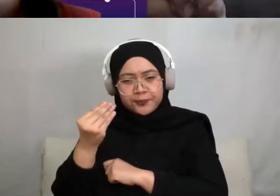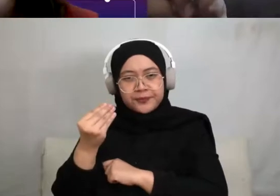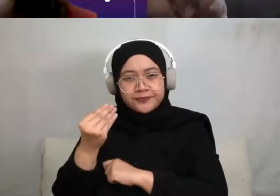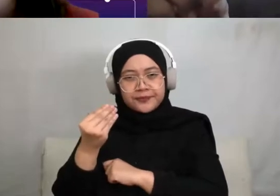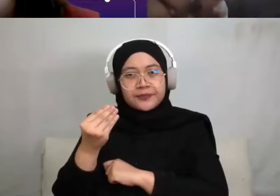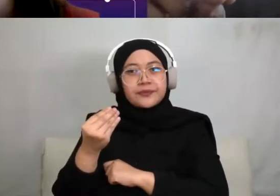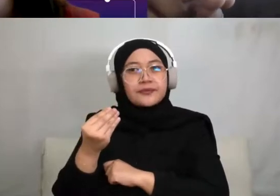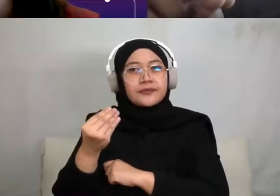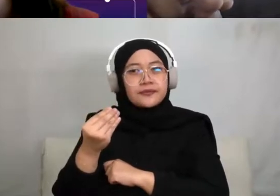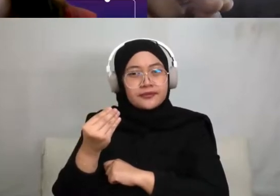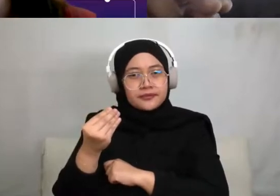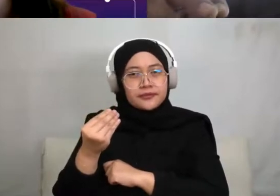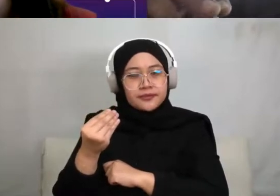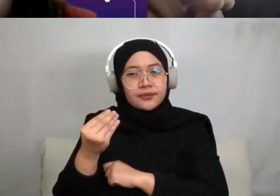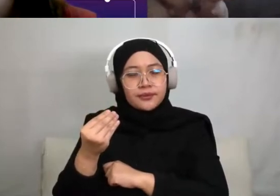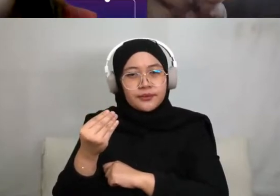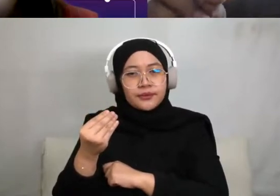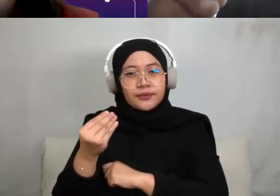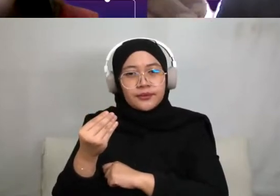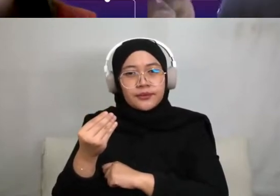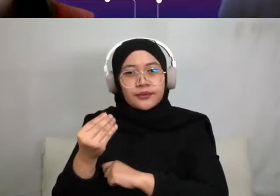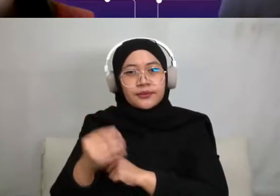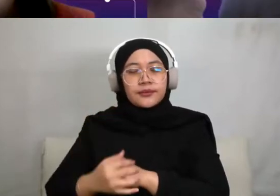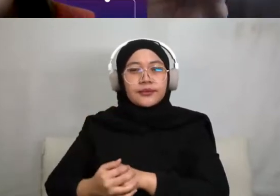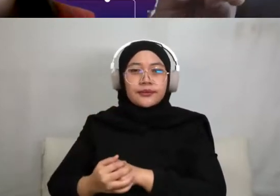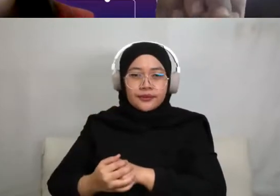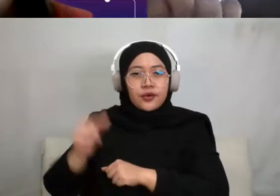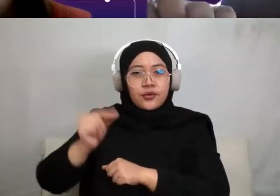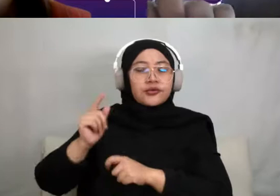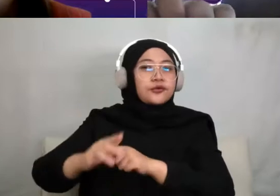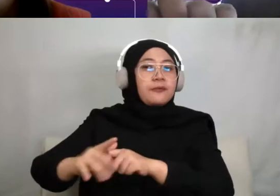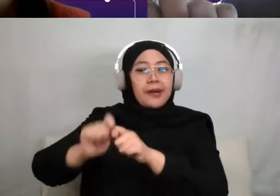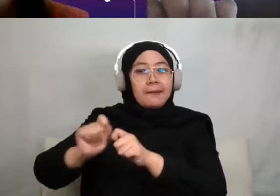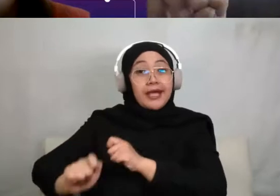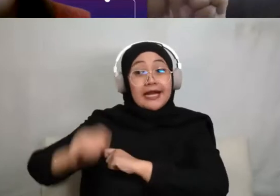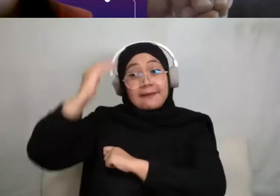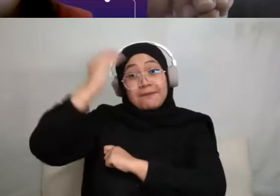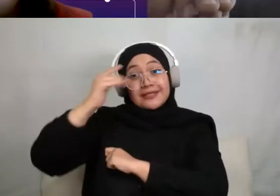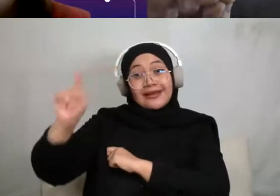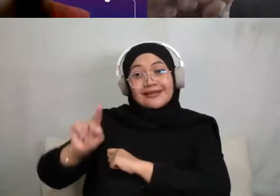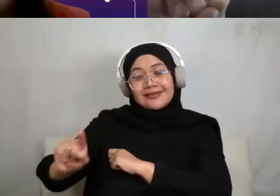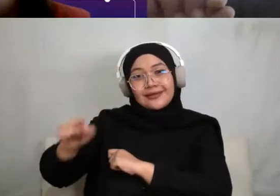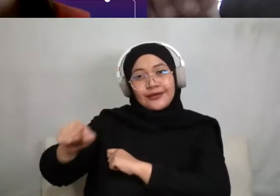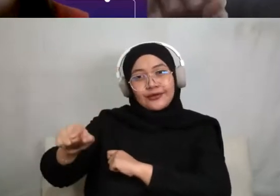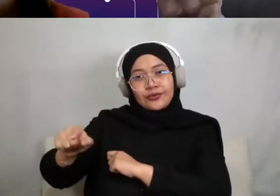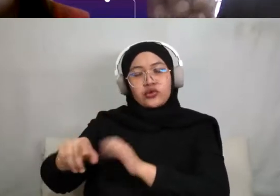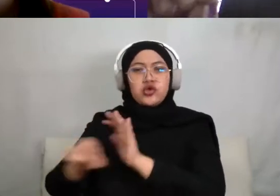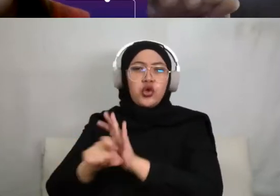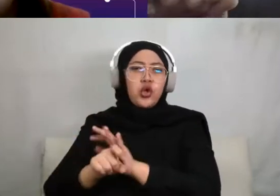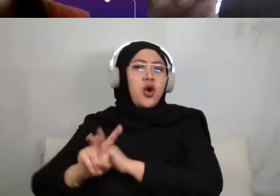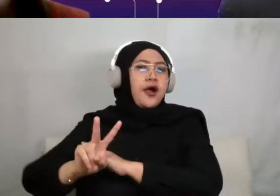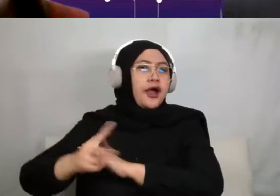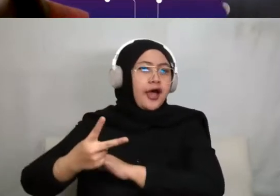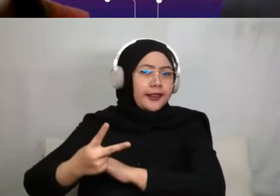When it comes to maintenance in electric buses, which also includes replacement of lithium ion battery cells